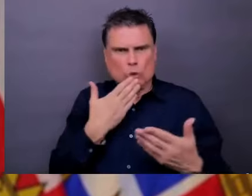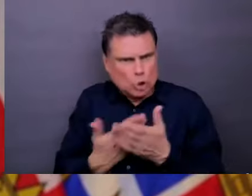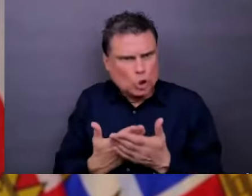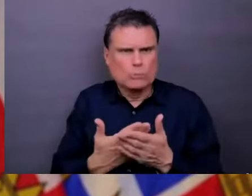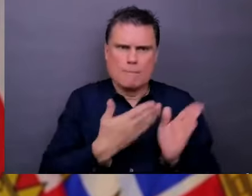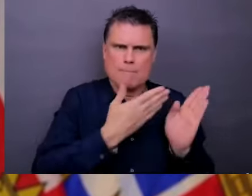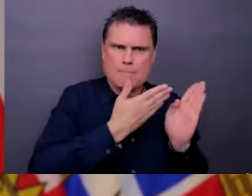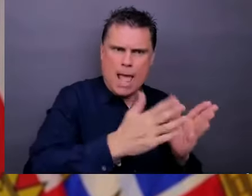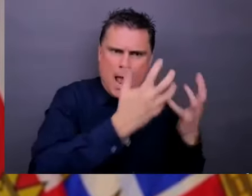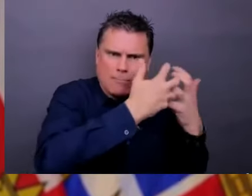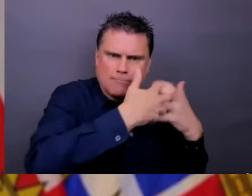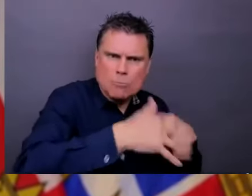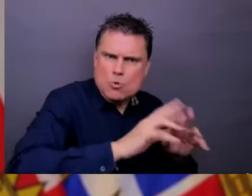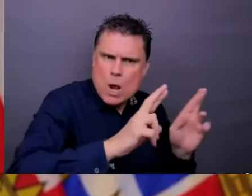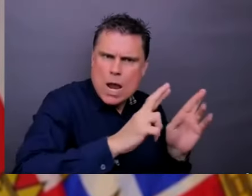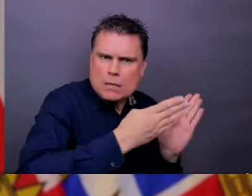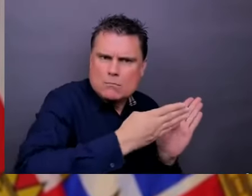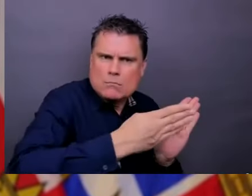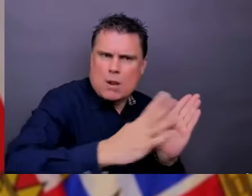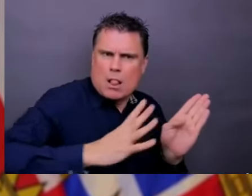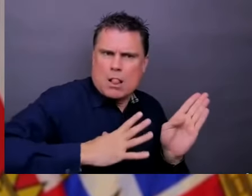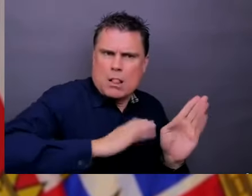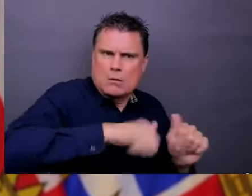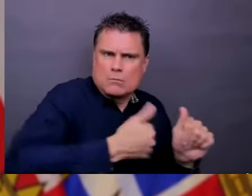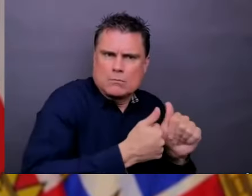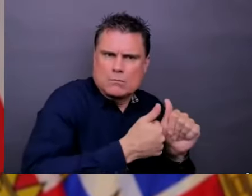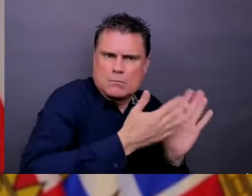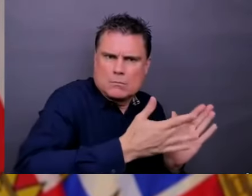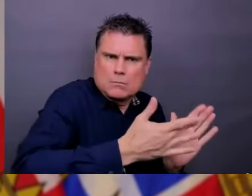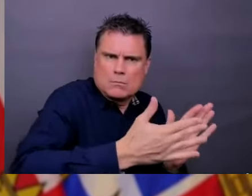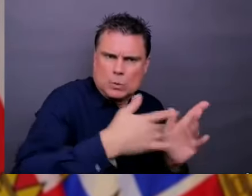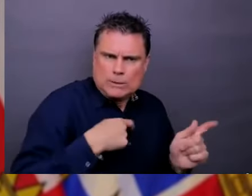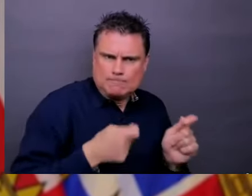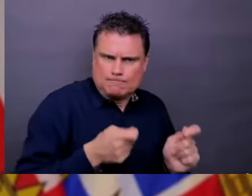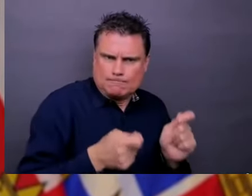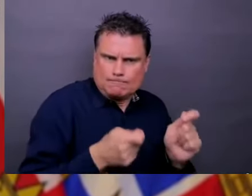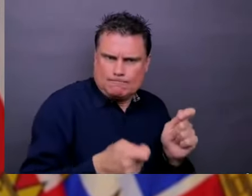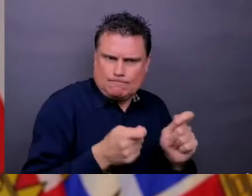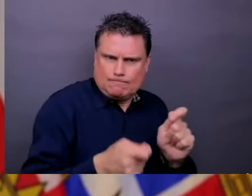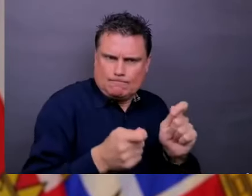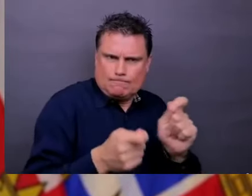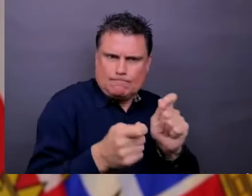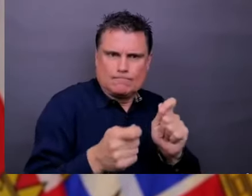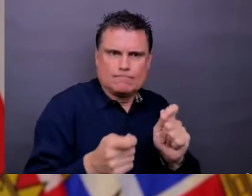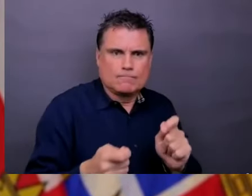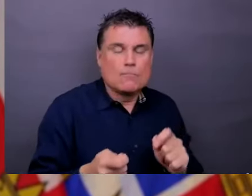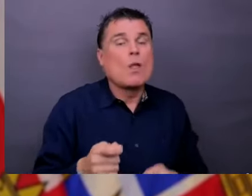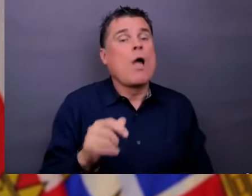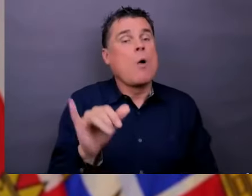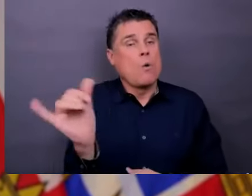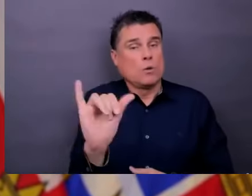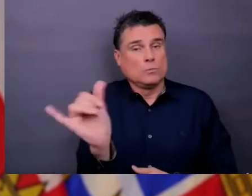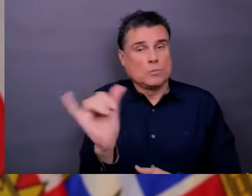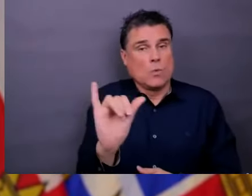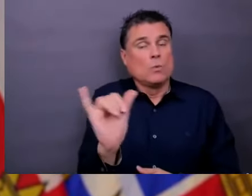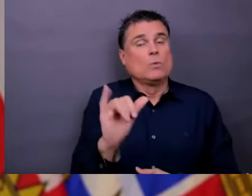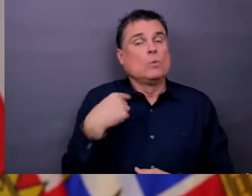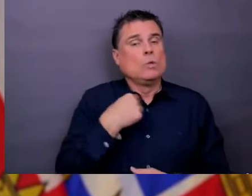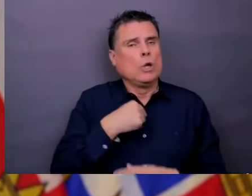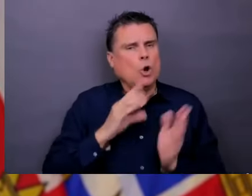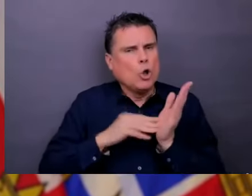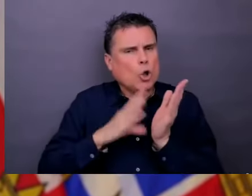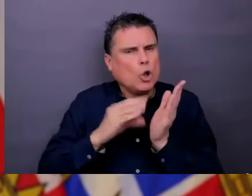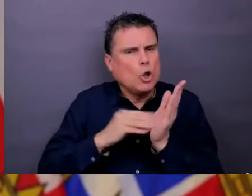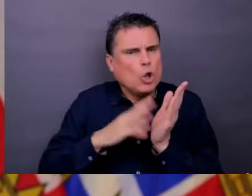And when we're talking short term, it is definitely in the longer than 6 weeks and at least out